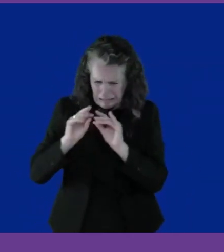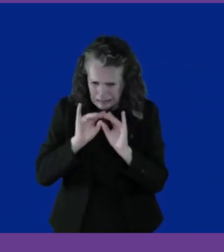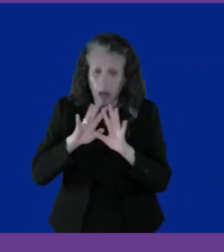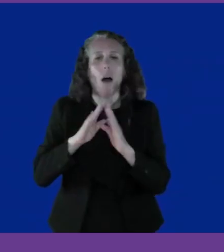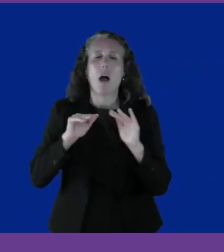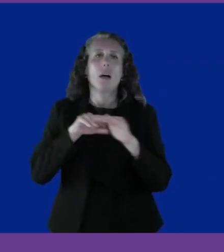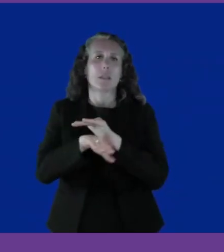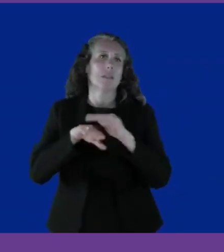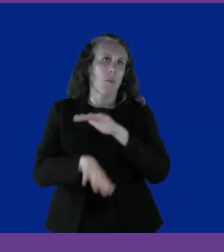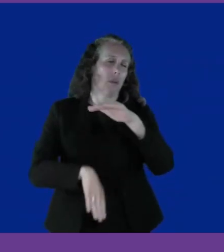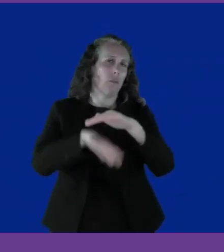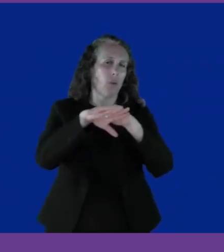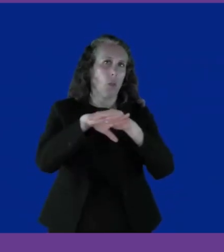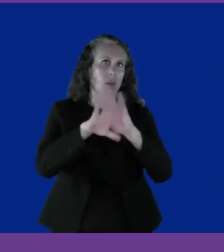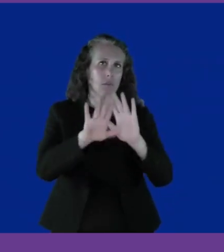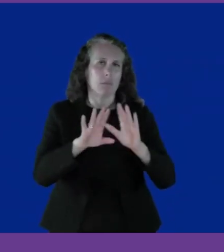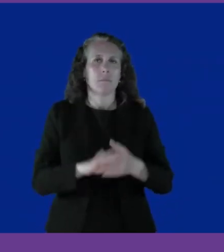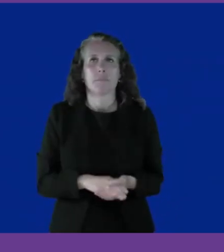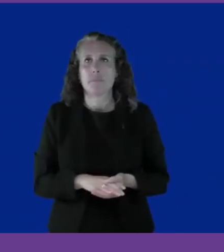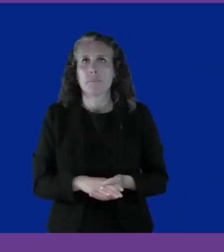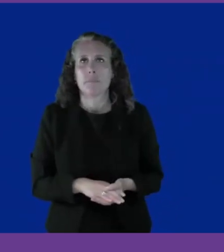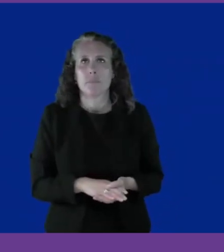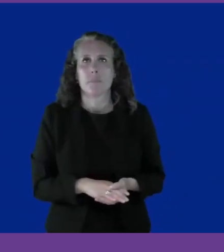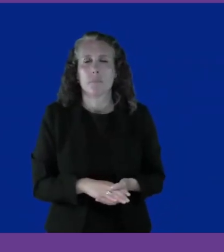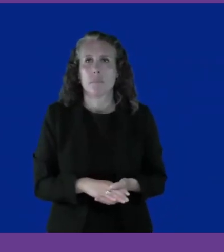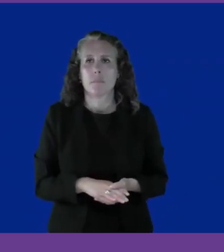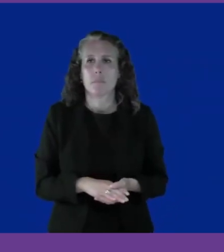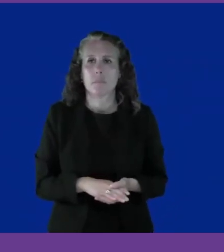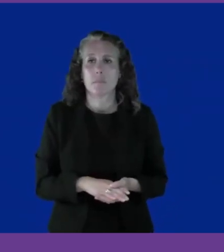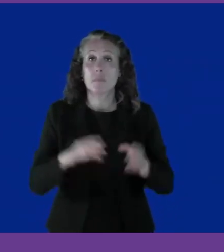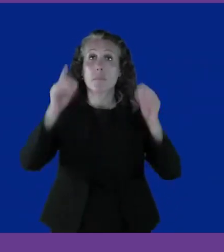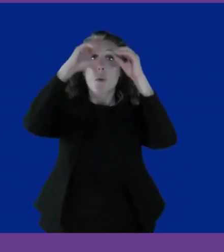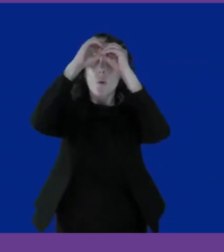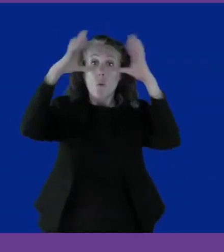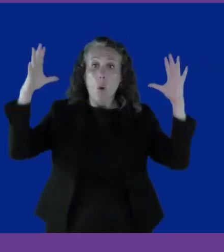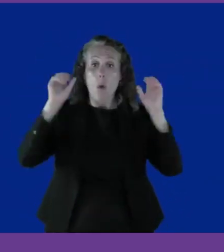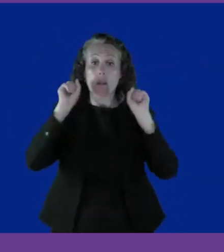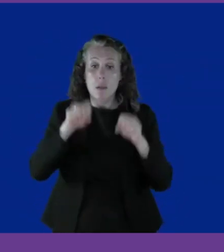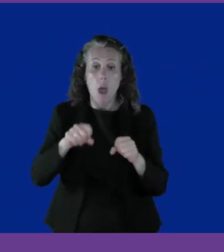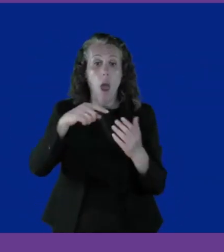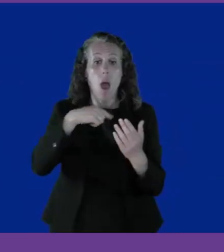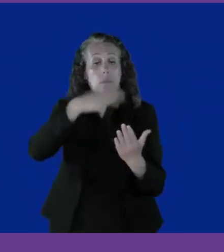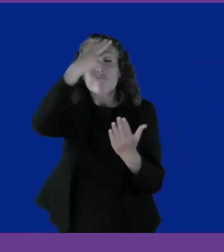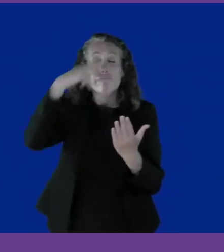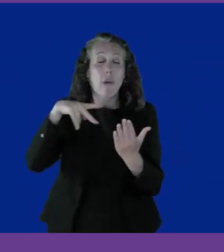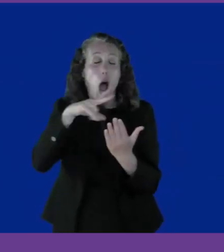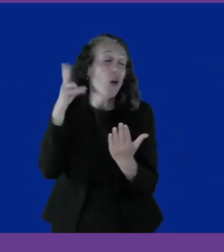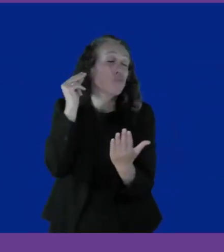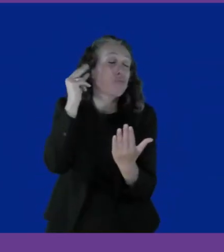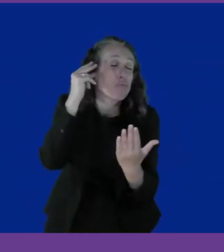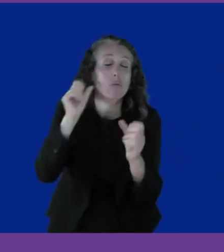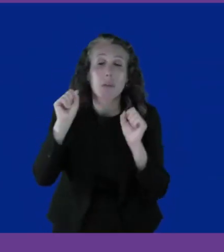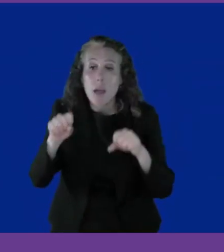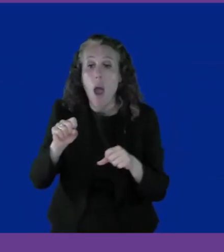are designed with to work seamlessly with screen readers, with assistive